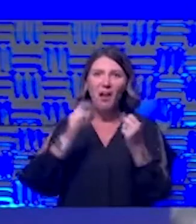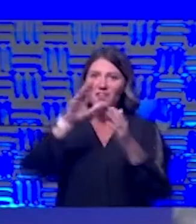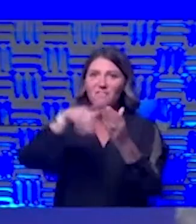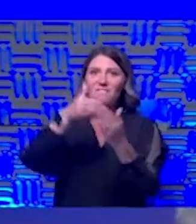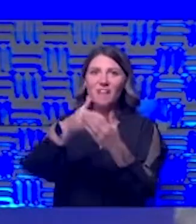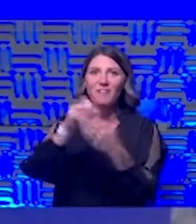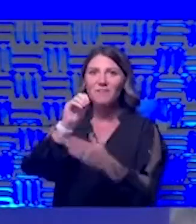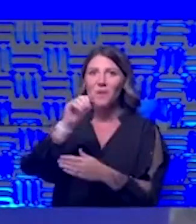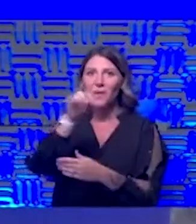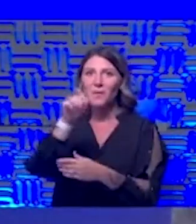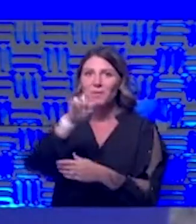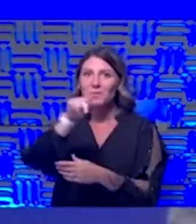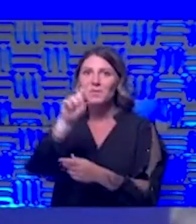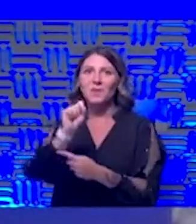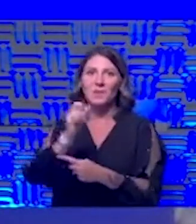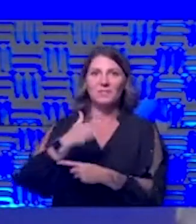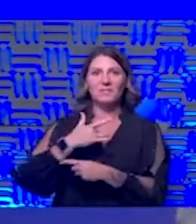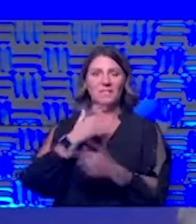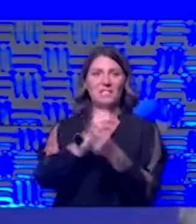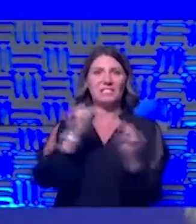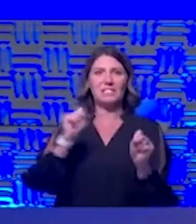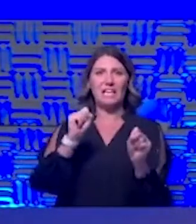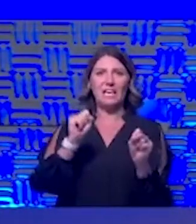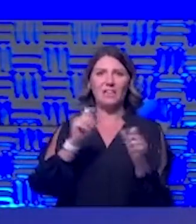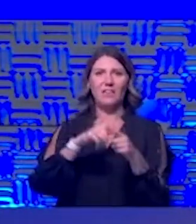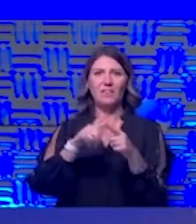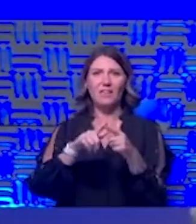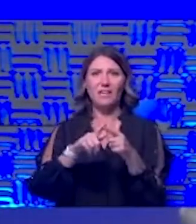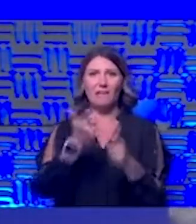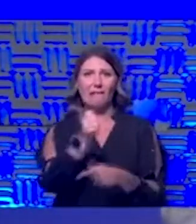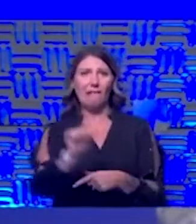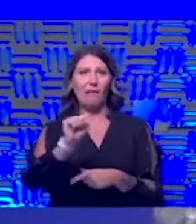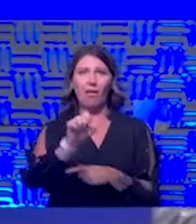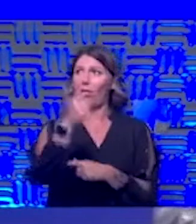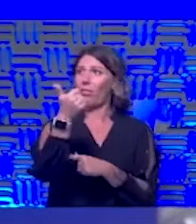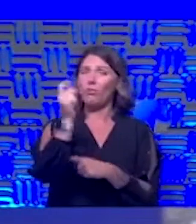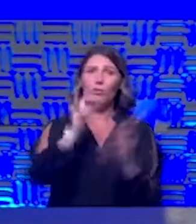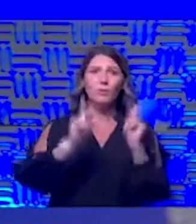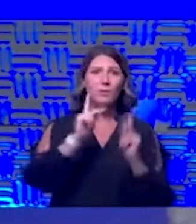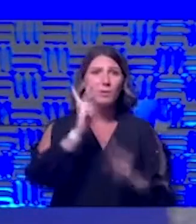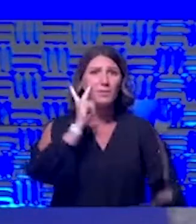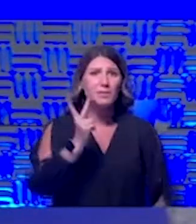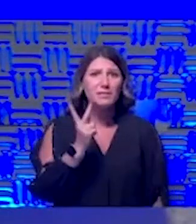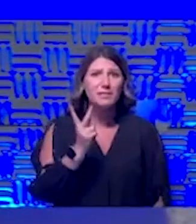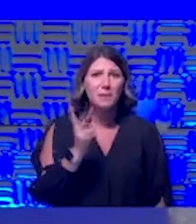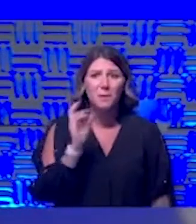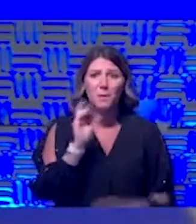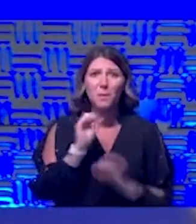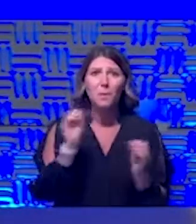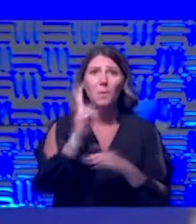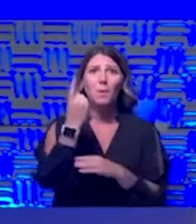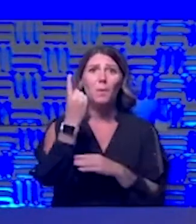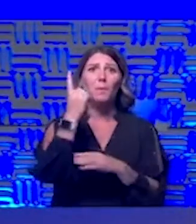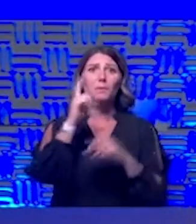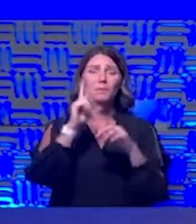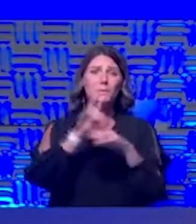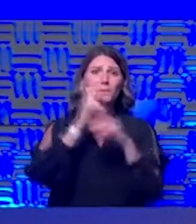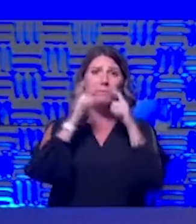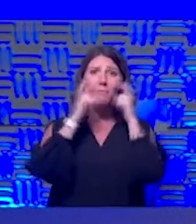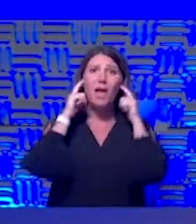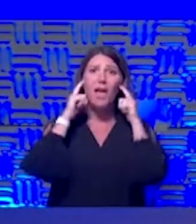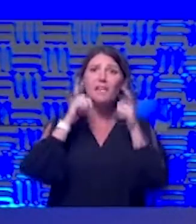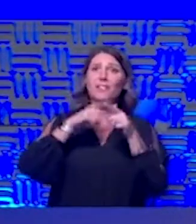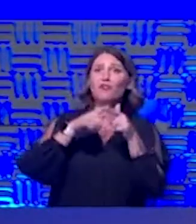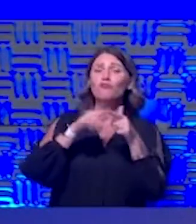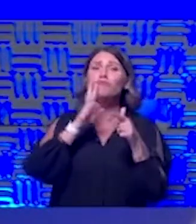the Ozarks, have a cabin, feel safe. And you start going around anybody else that you see, and nobody really has on masks. And then you're out on the river and you're floating